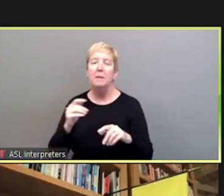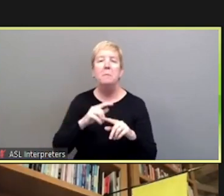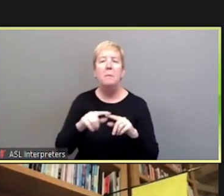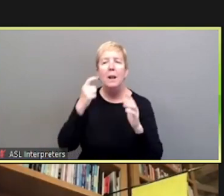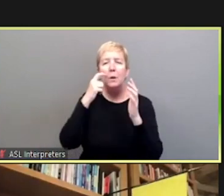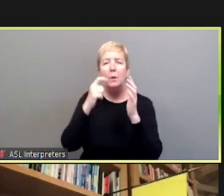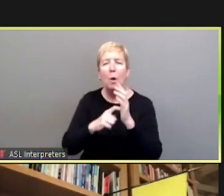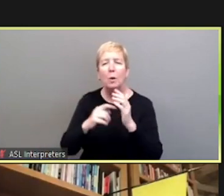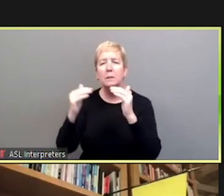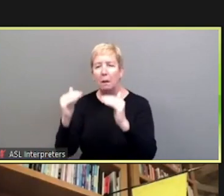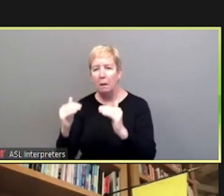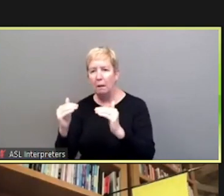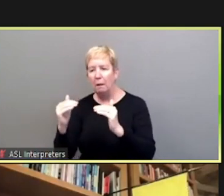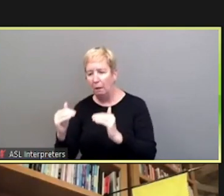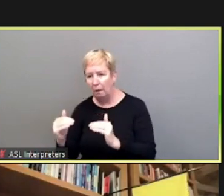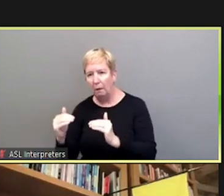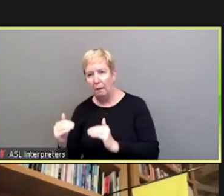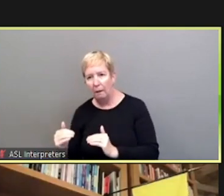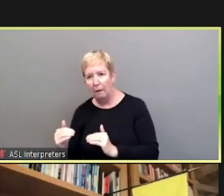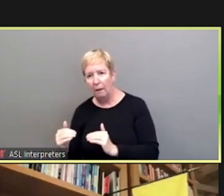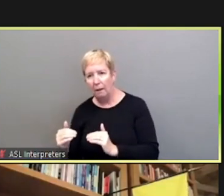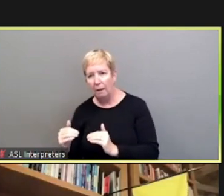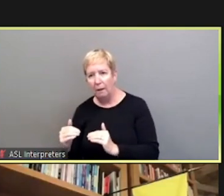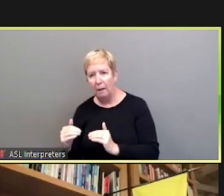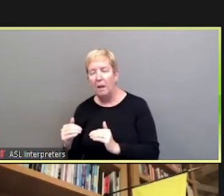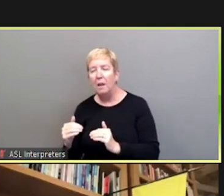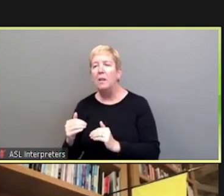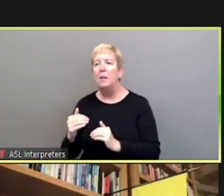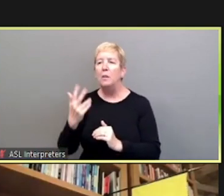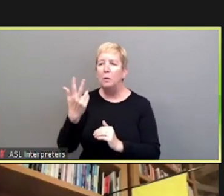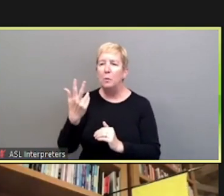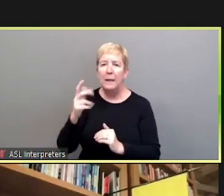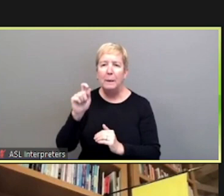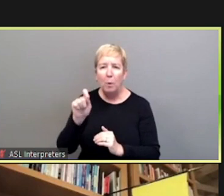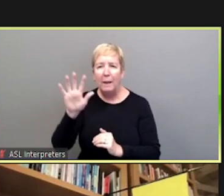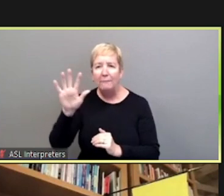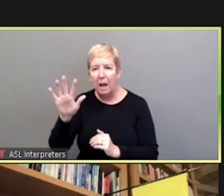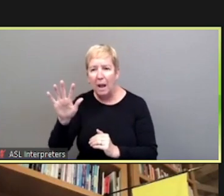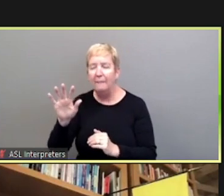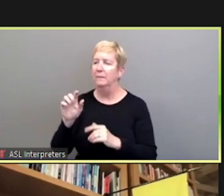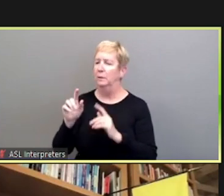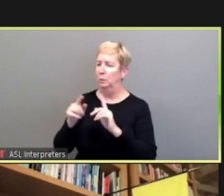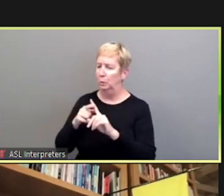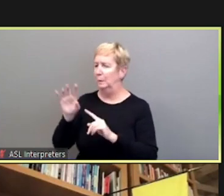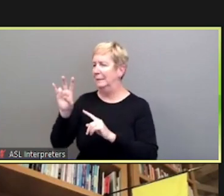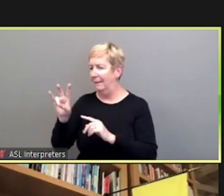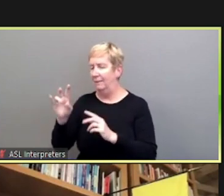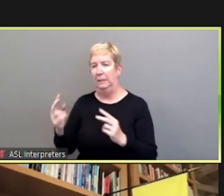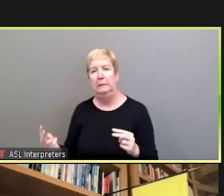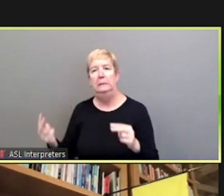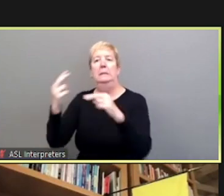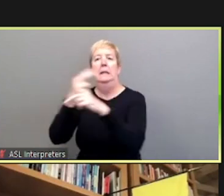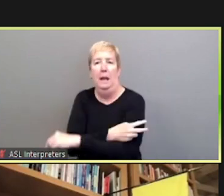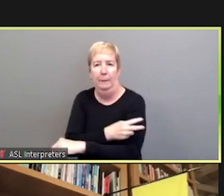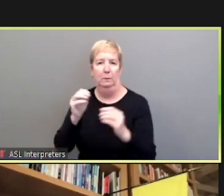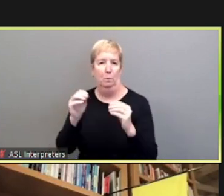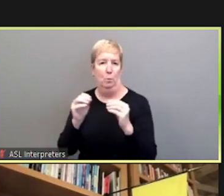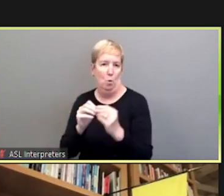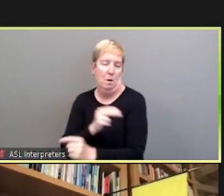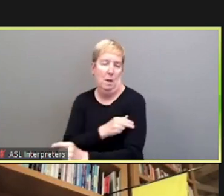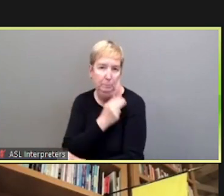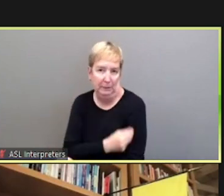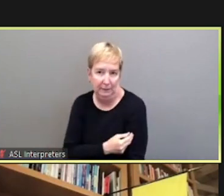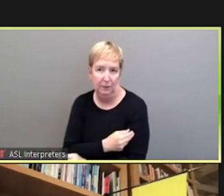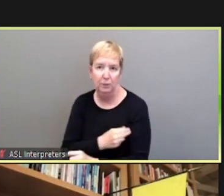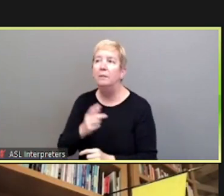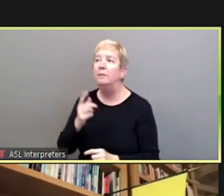lowest and lowest quartiles, it's 3.5 to 7.5 times more hospitalizations